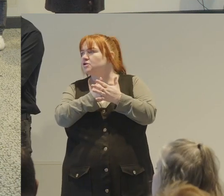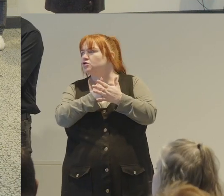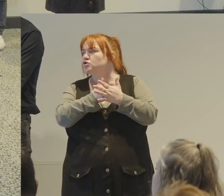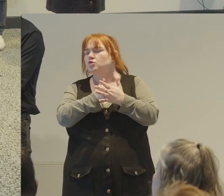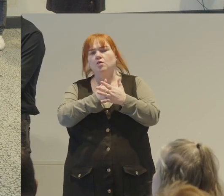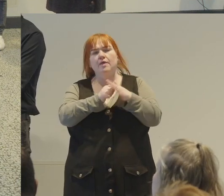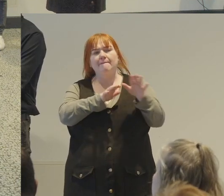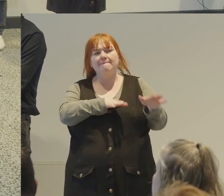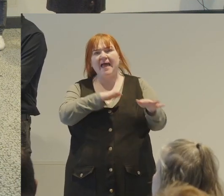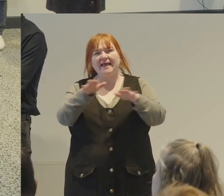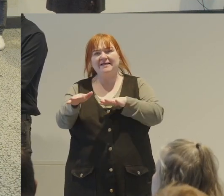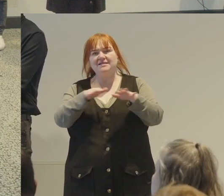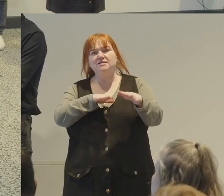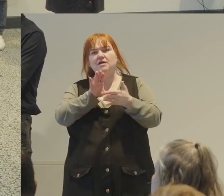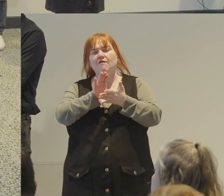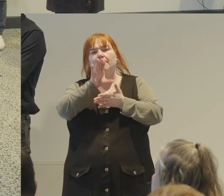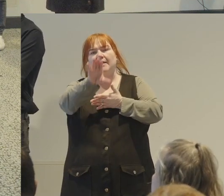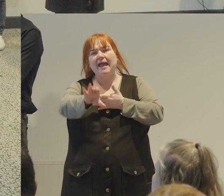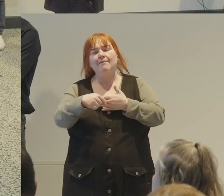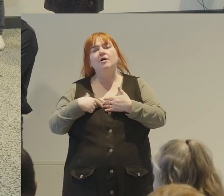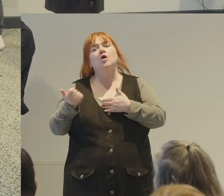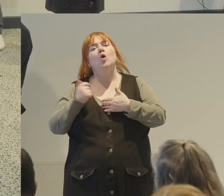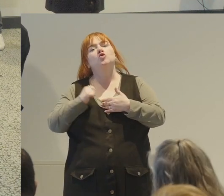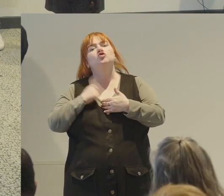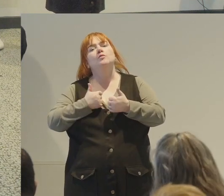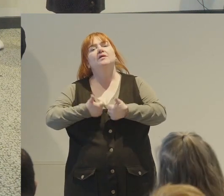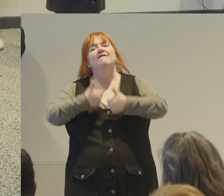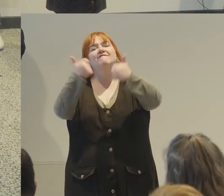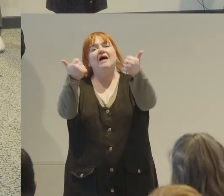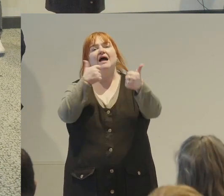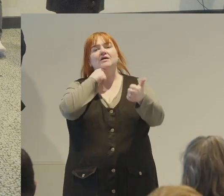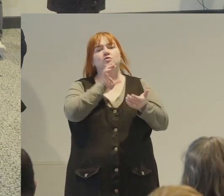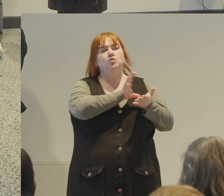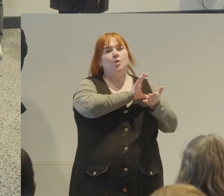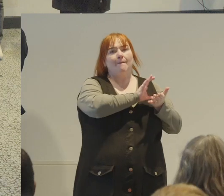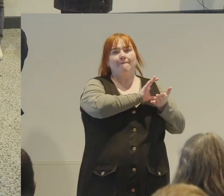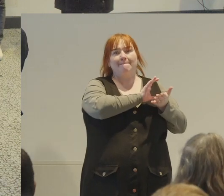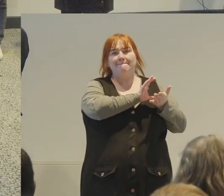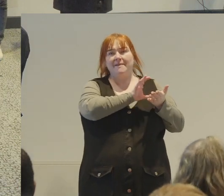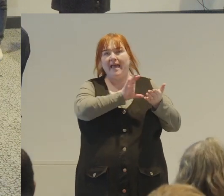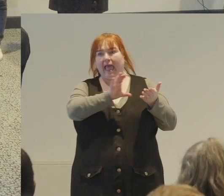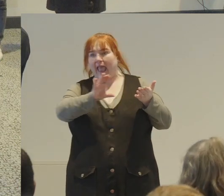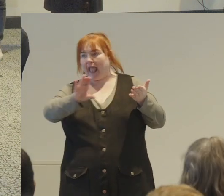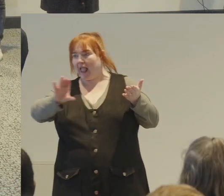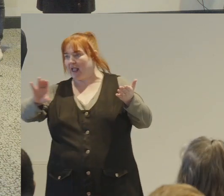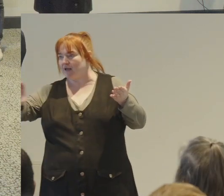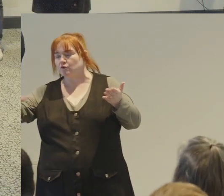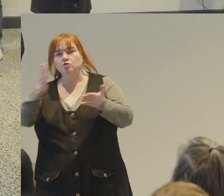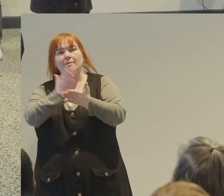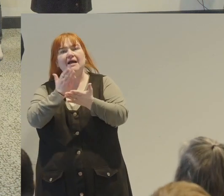They've assumed it's fine to spread payments over a long period of time to make sure benefits aren't affected.